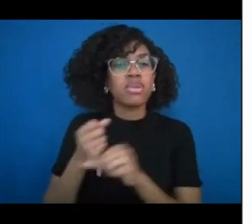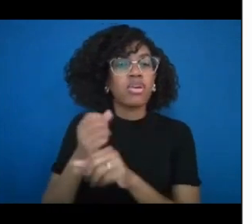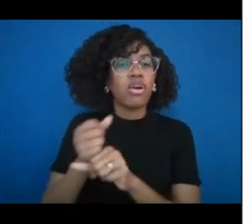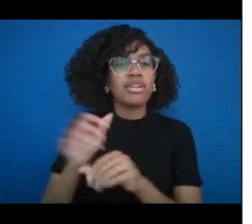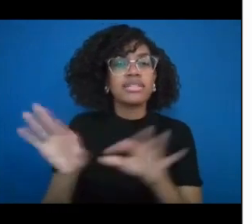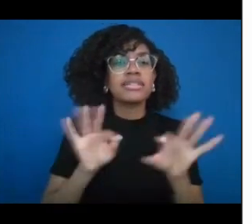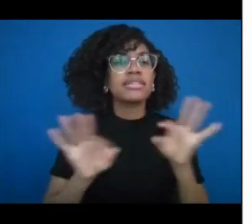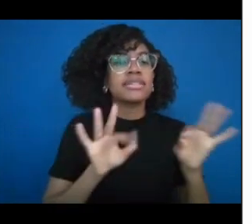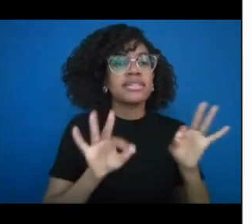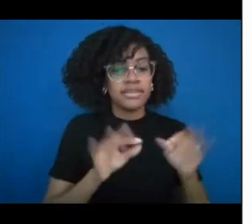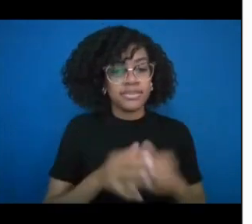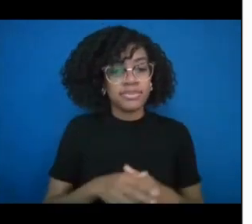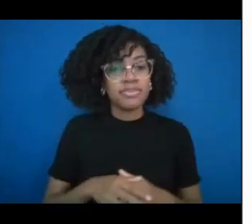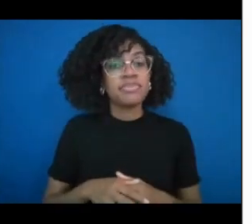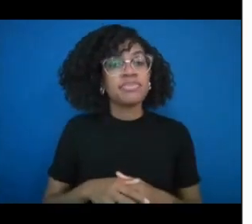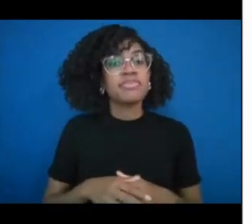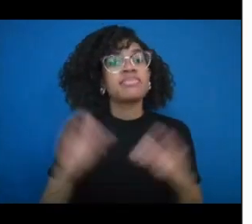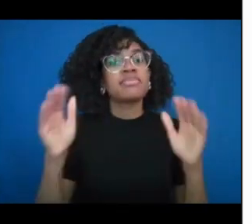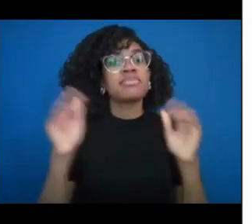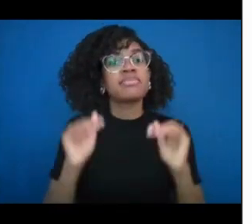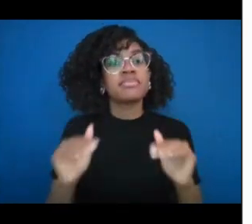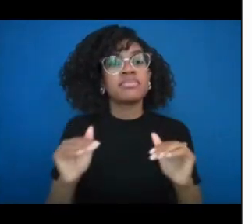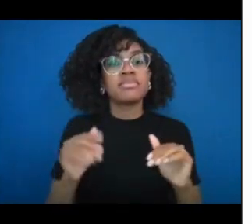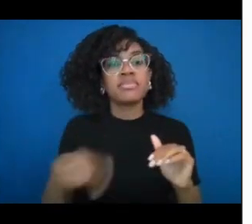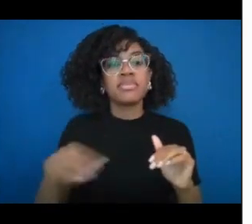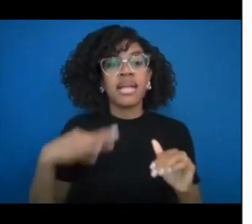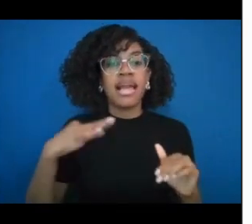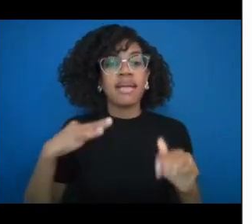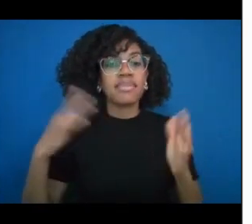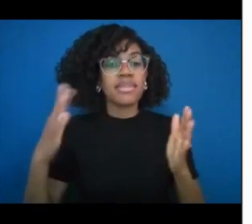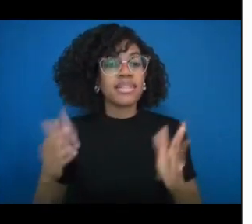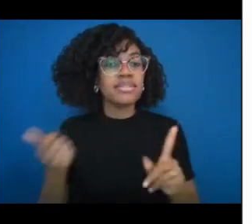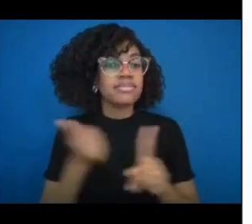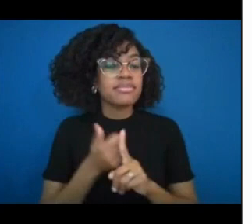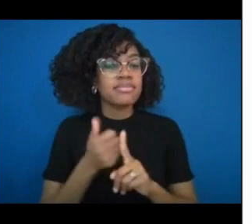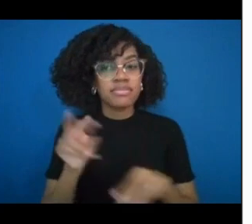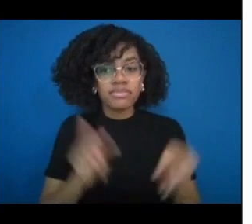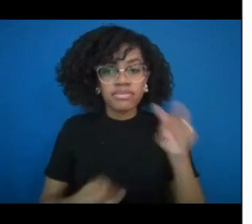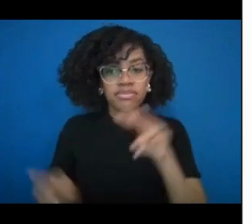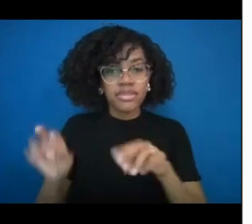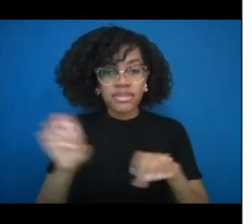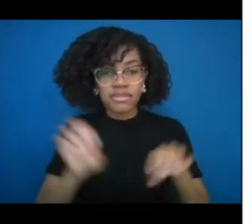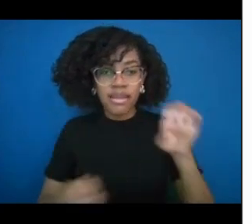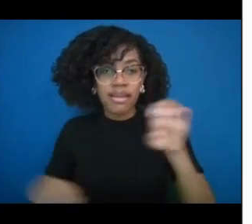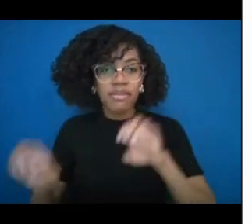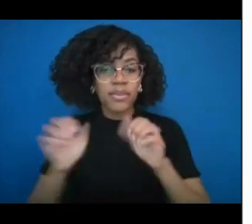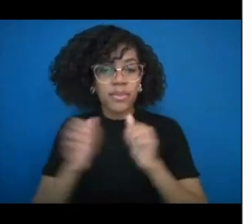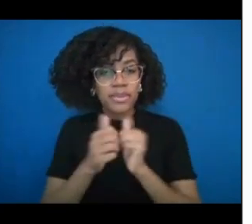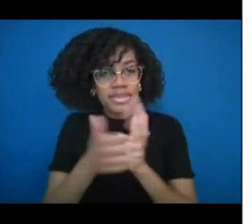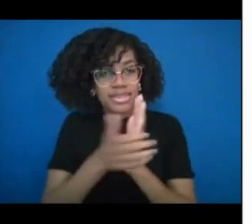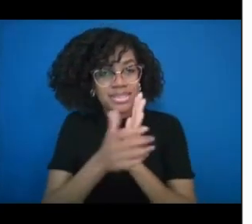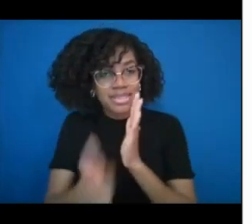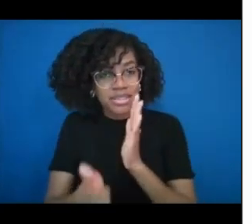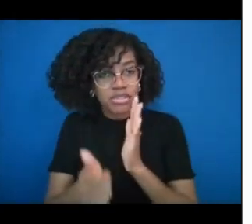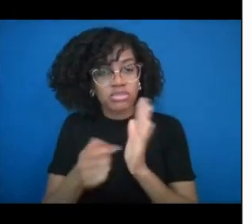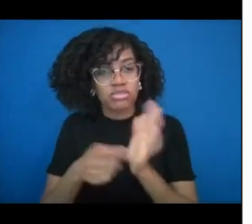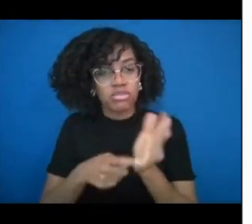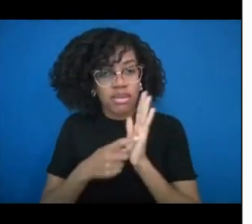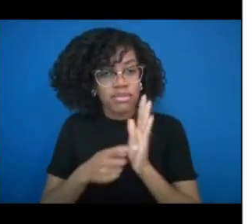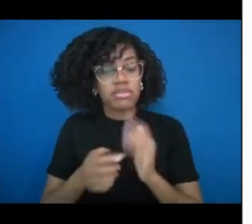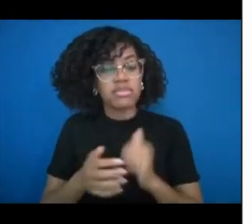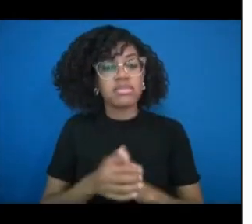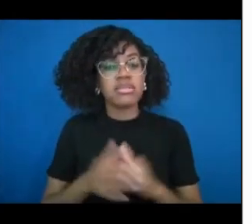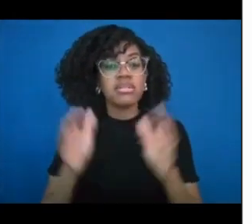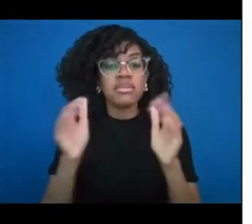Applicants are evaluated with relevant skill-based requirements, and unnecessary educational, credential, or